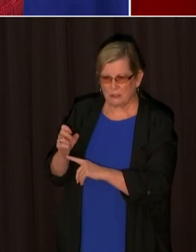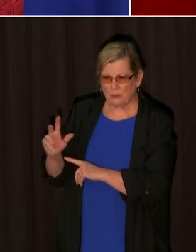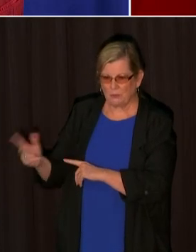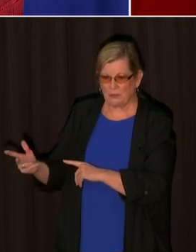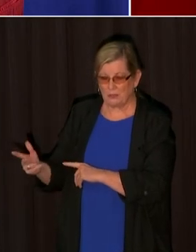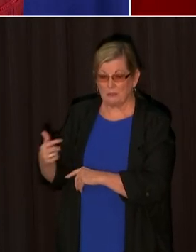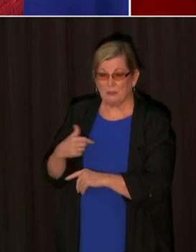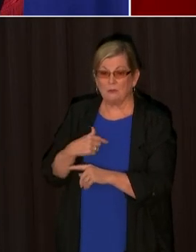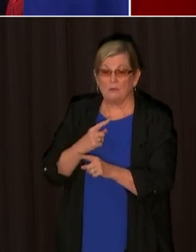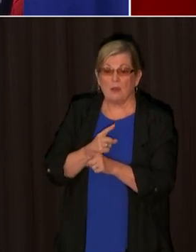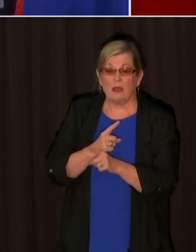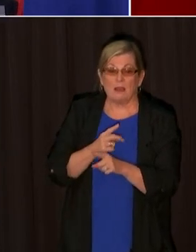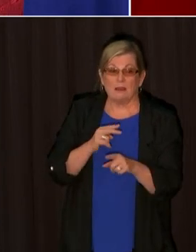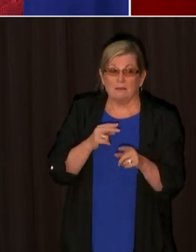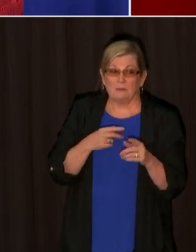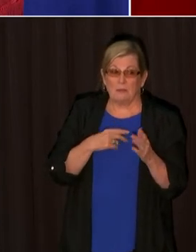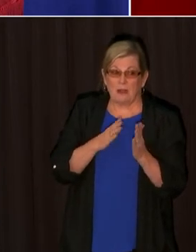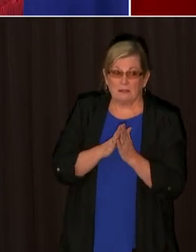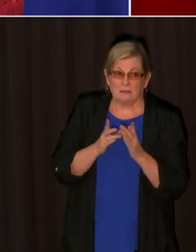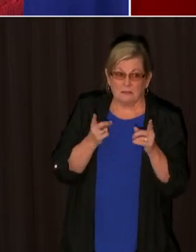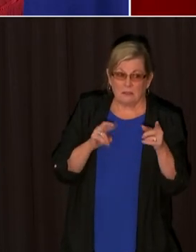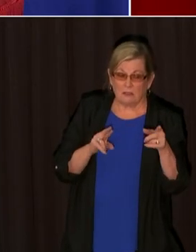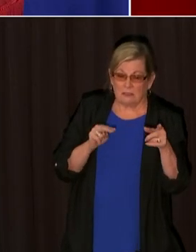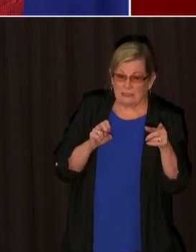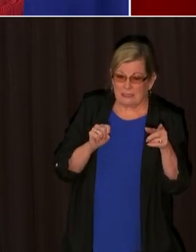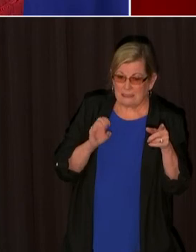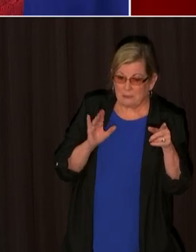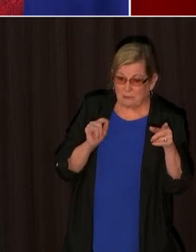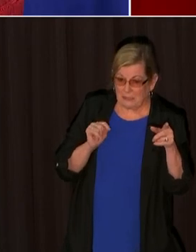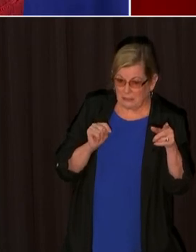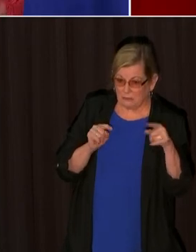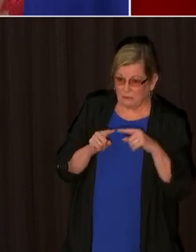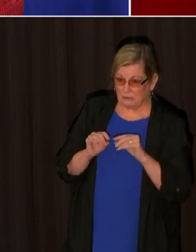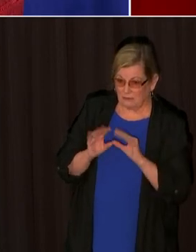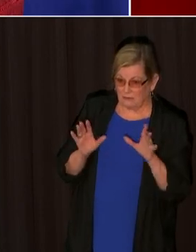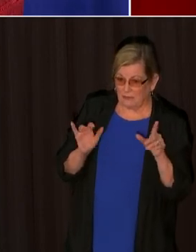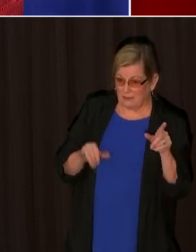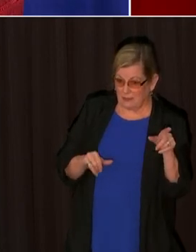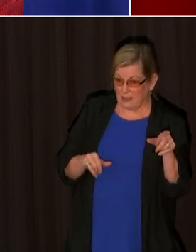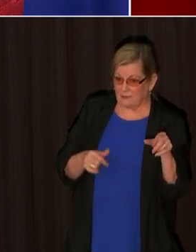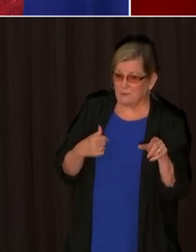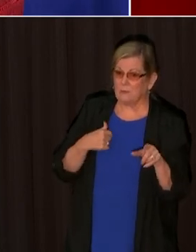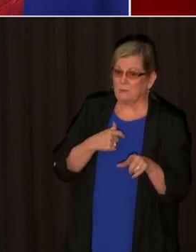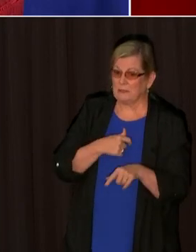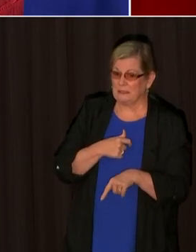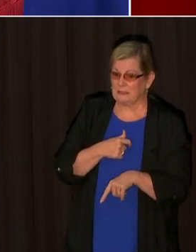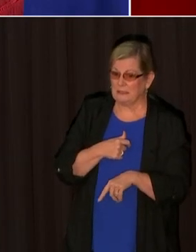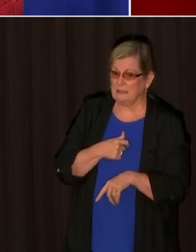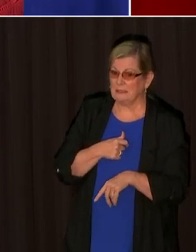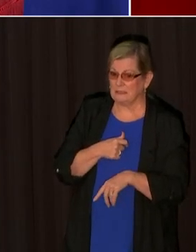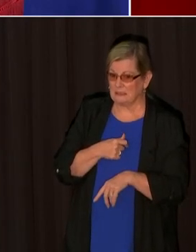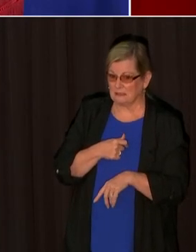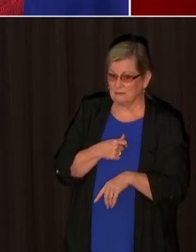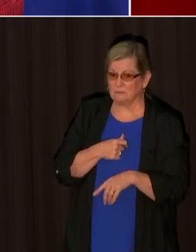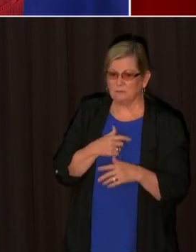Nesbitt to talk about that, because I know we've been in the first, and I get why people